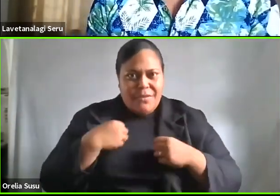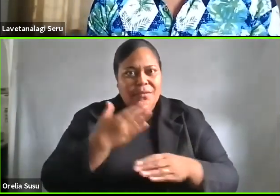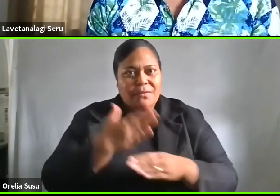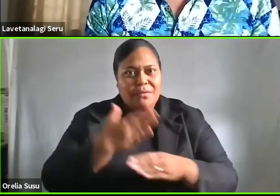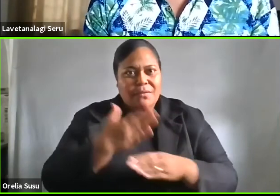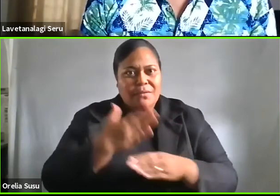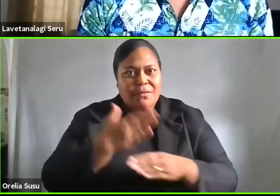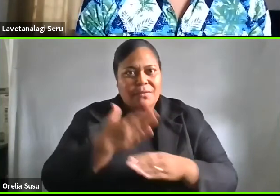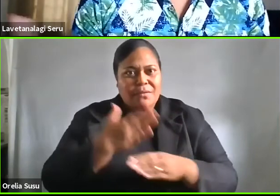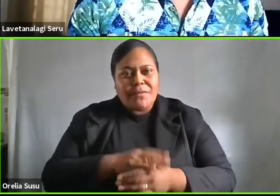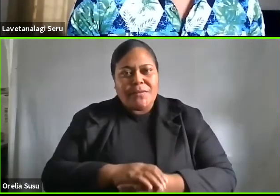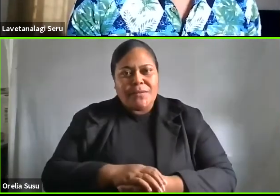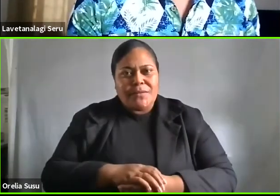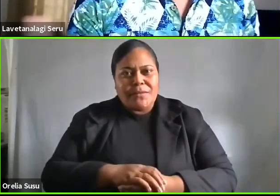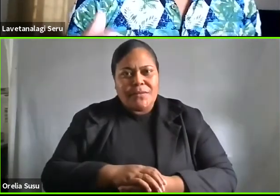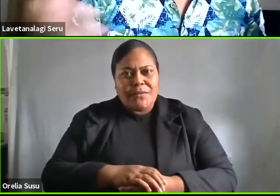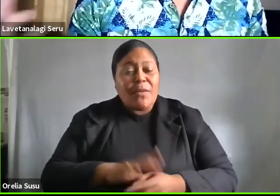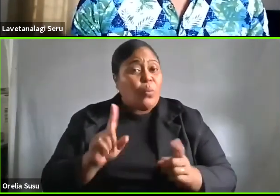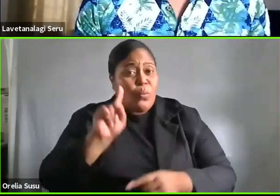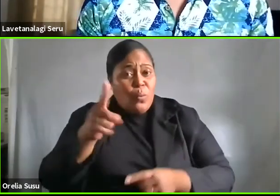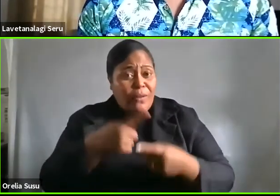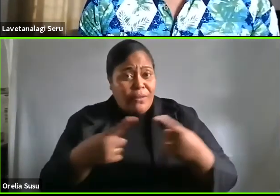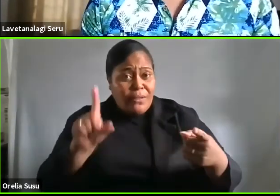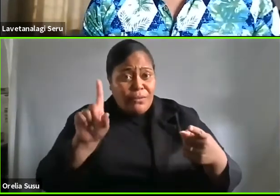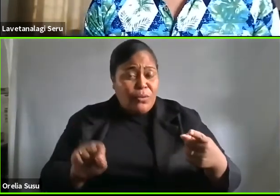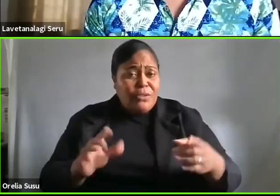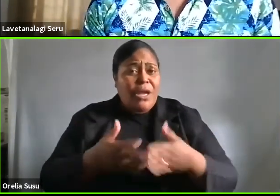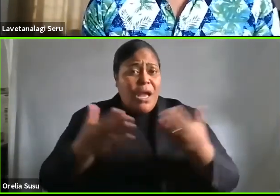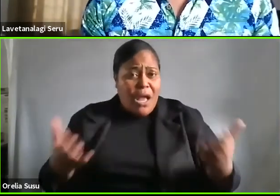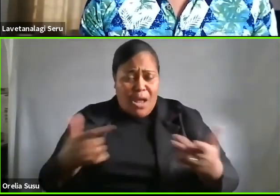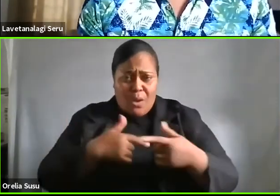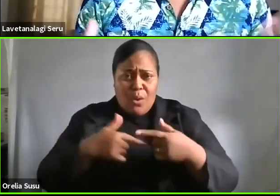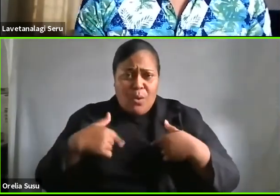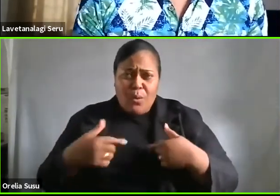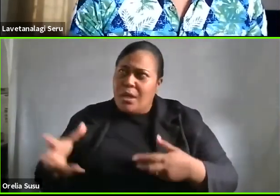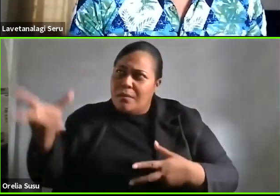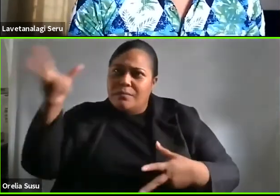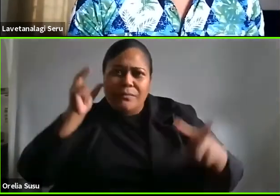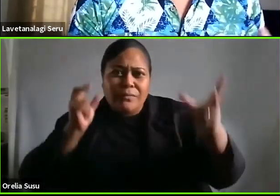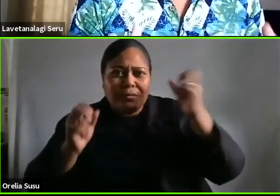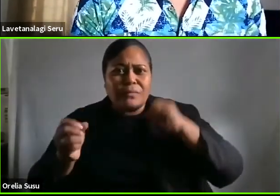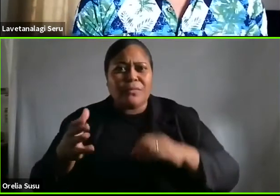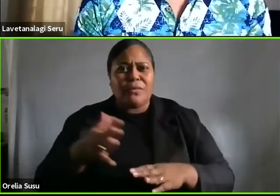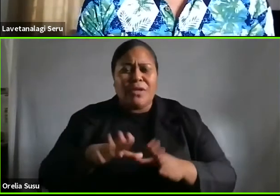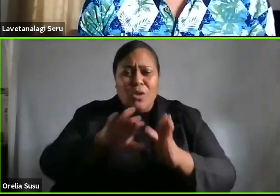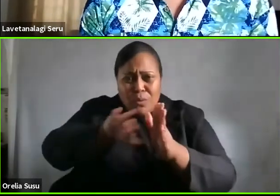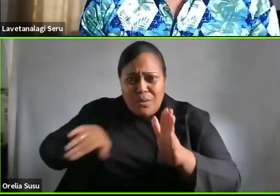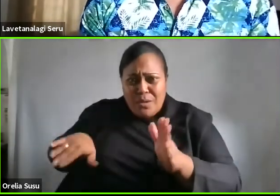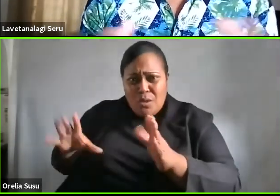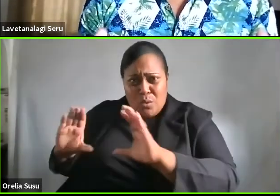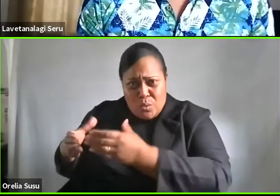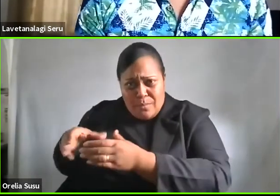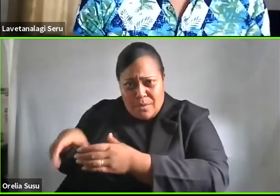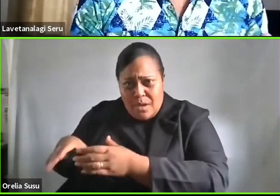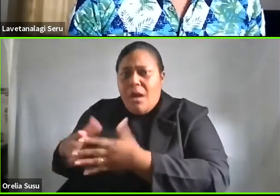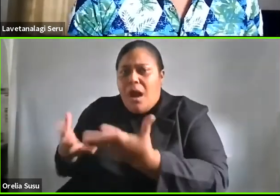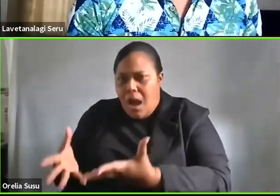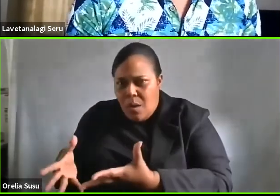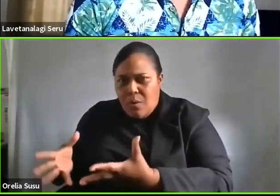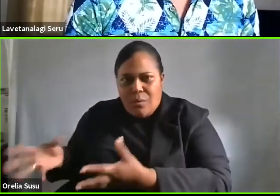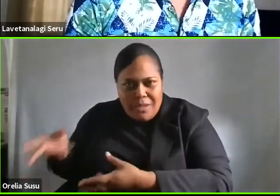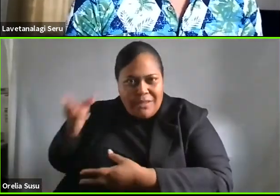one of the things that we're doing is how do we bring and strengthen the voices of marginalized groups and vulnerable groups within the